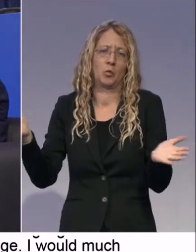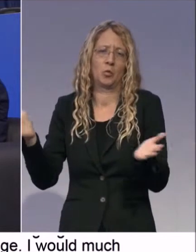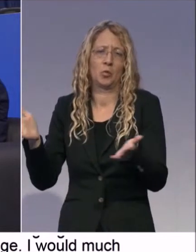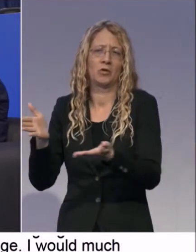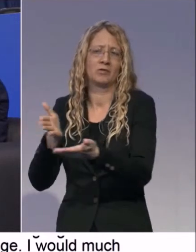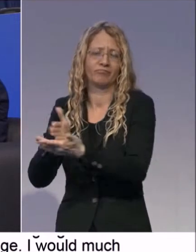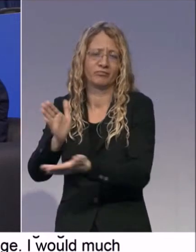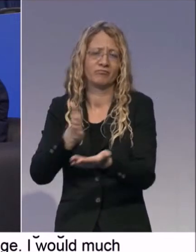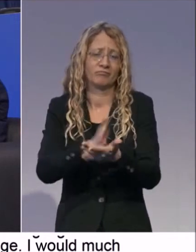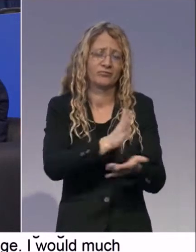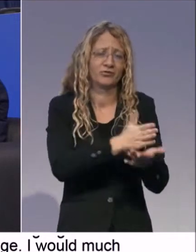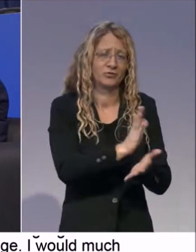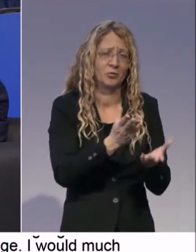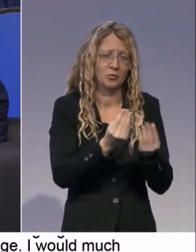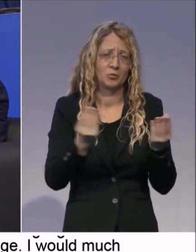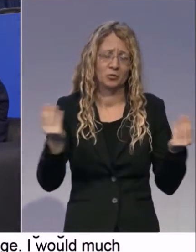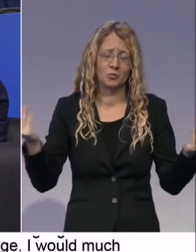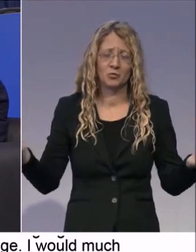Thank you, Jenny.